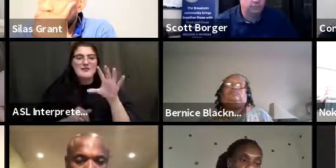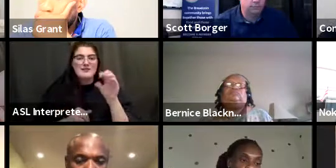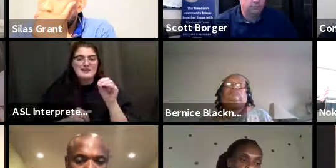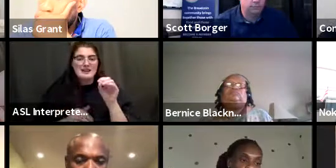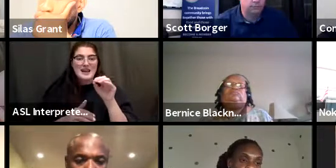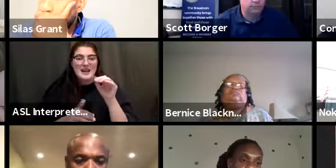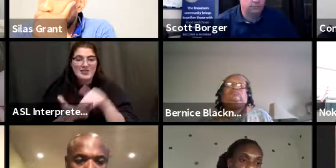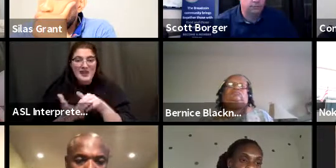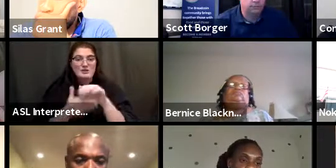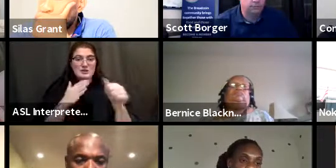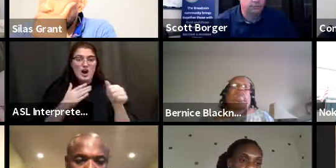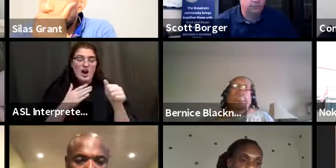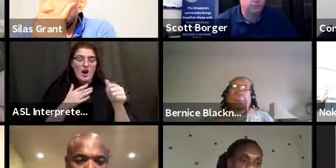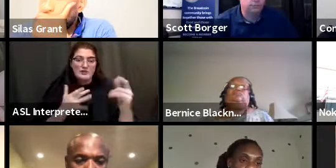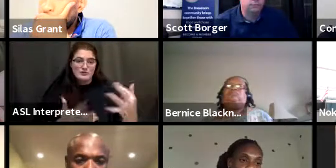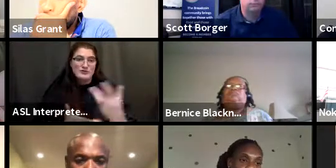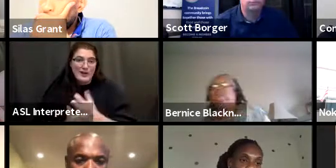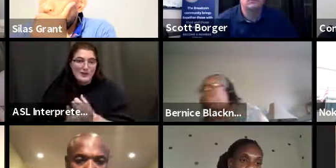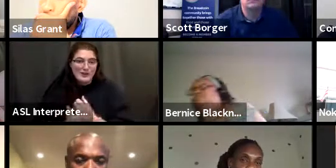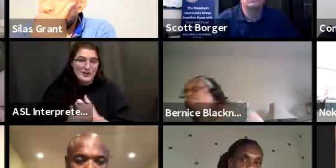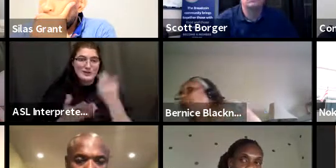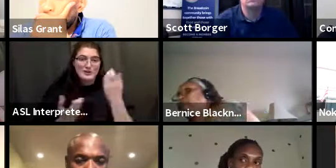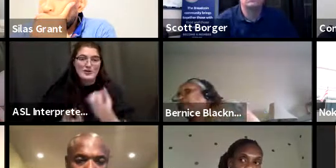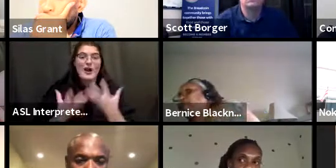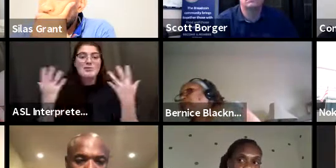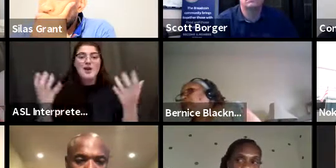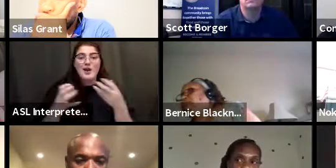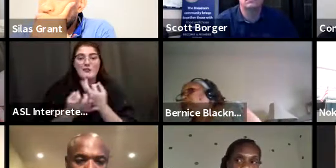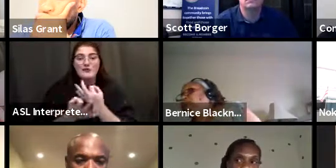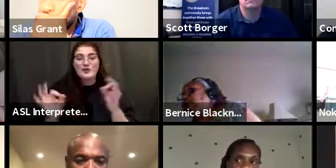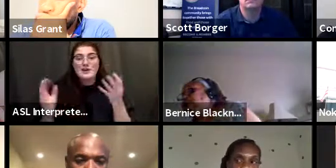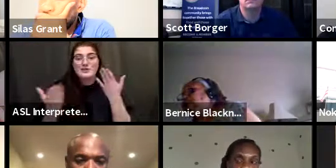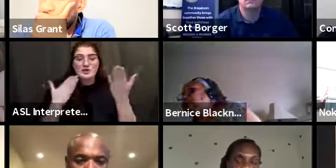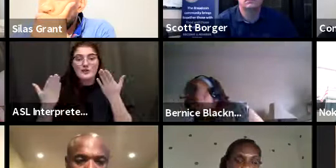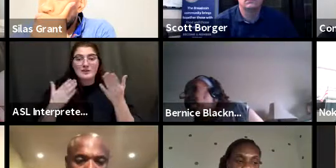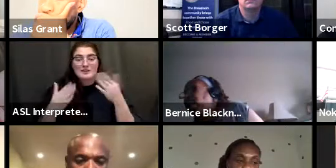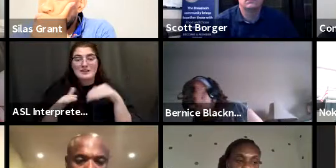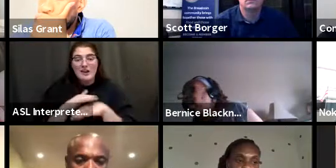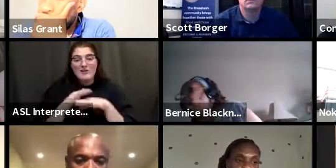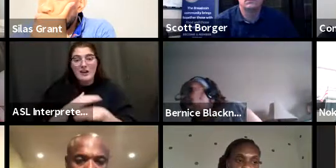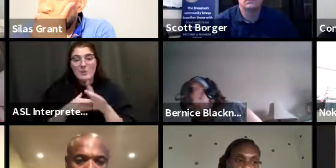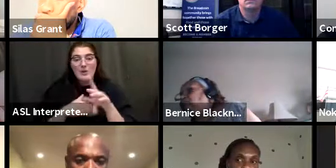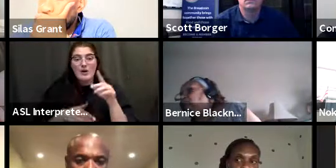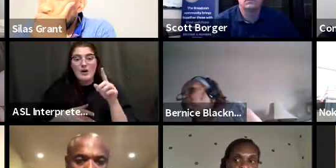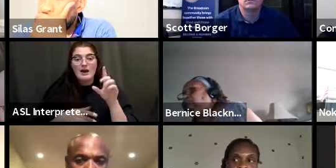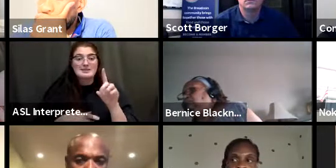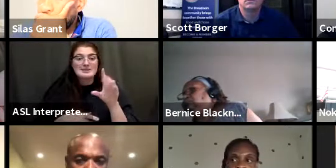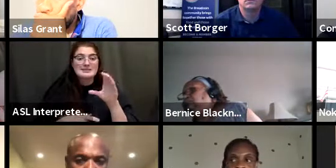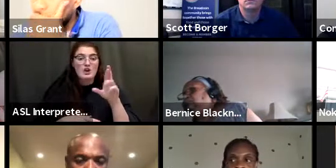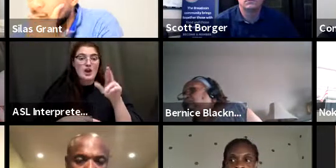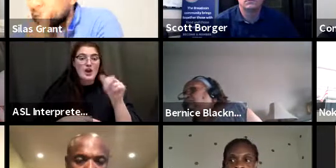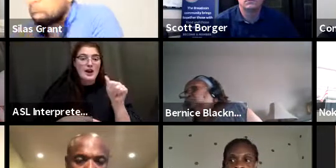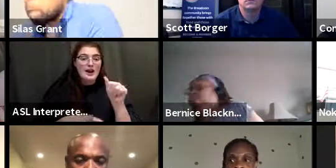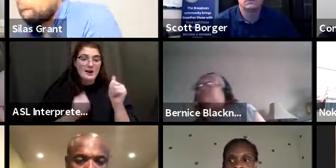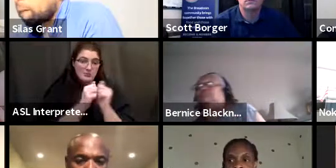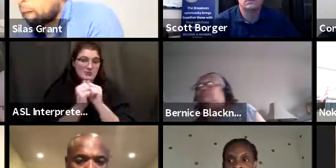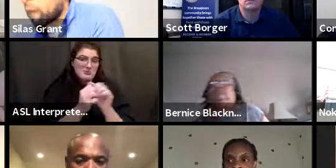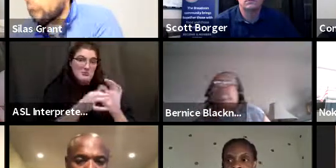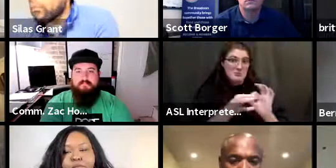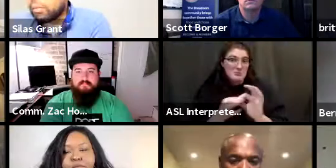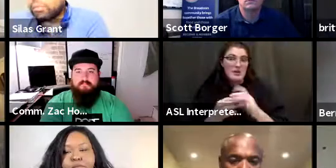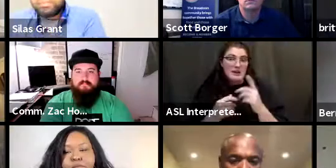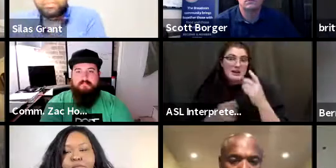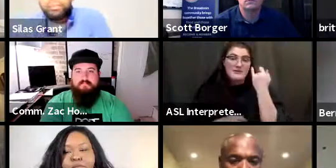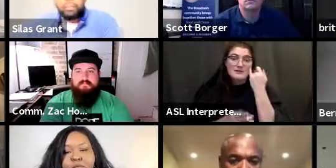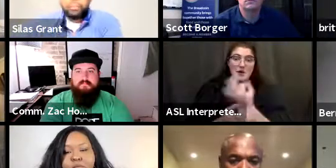filed those complaints. So there are a lot of free services available at DCRA, whether it's a free inspection